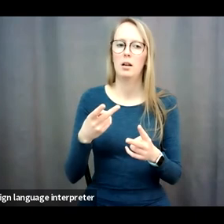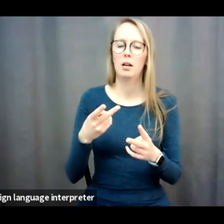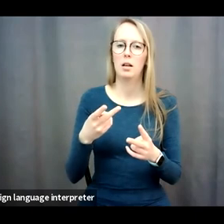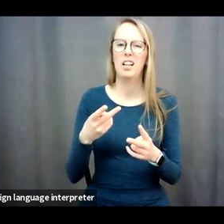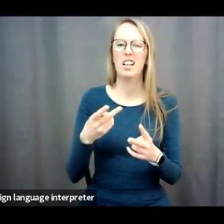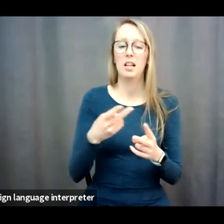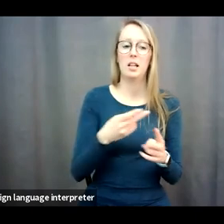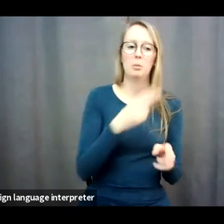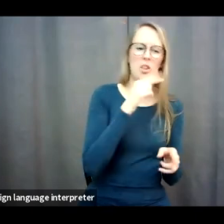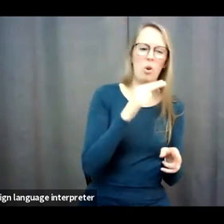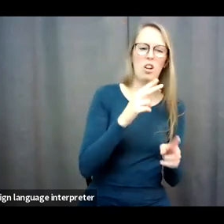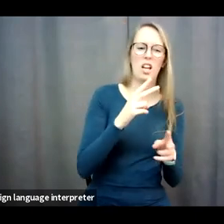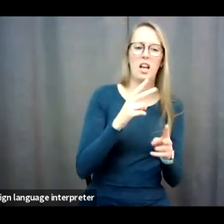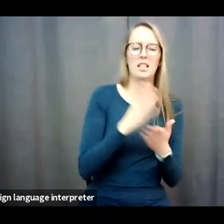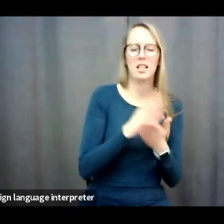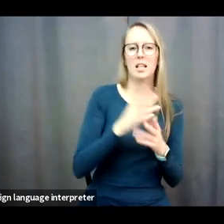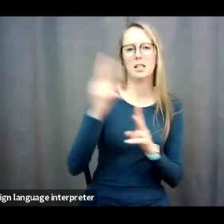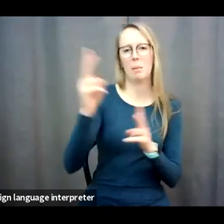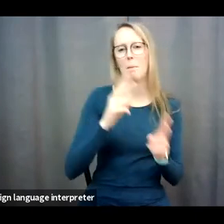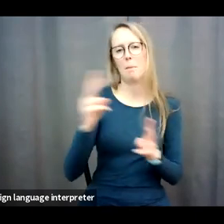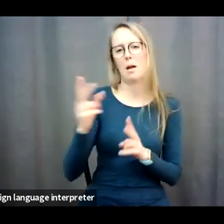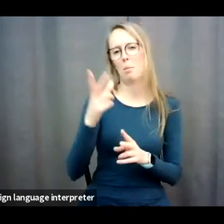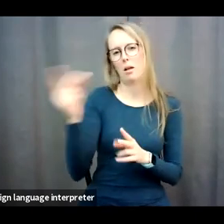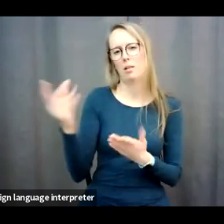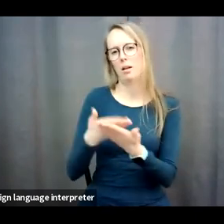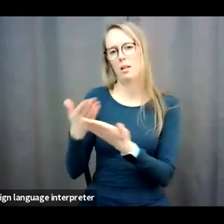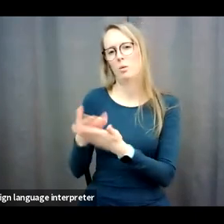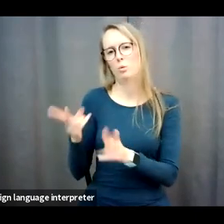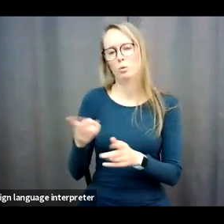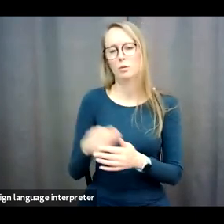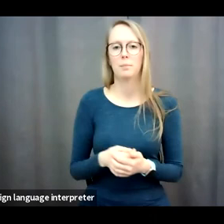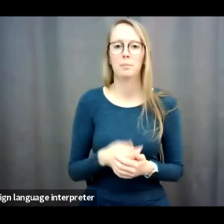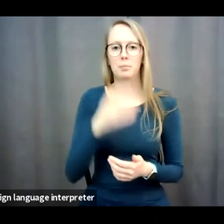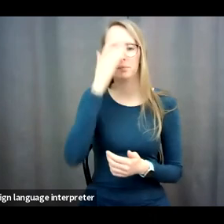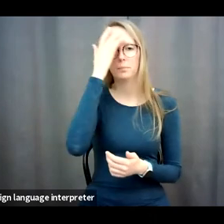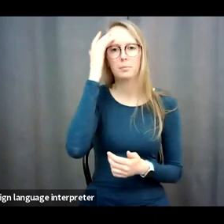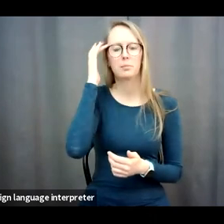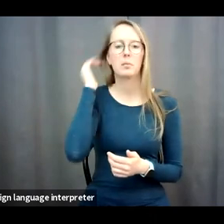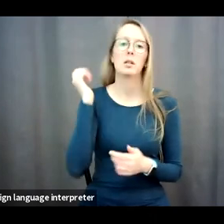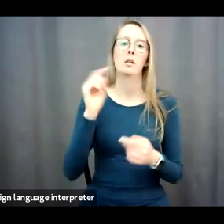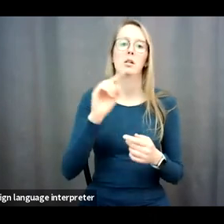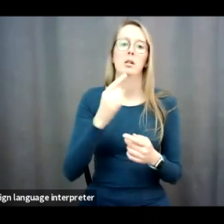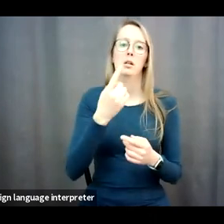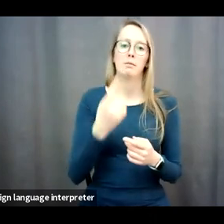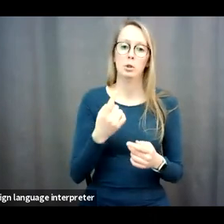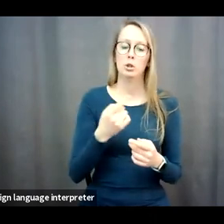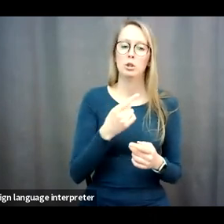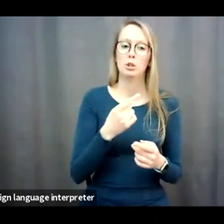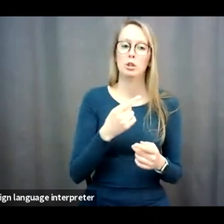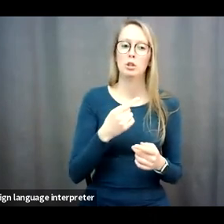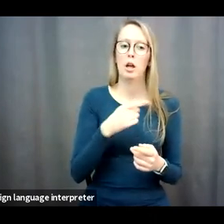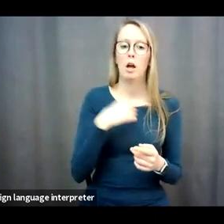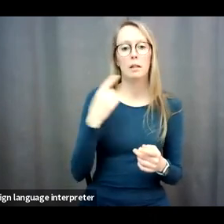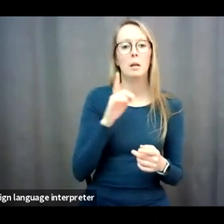similar in a lot of the other countries. So first and foremost, what we do is that we try